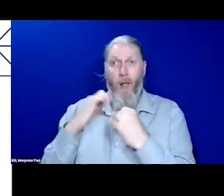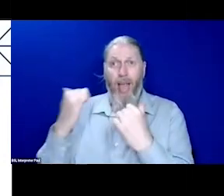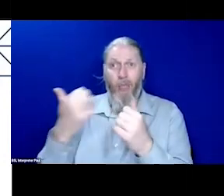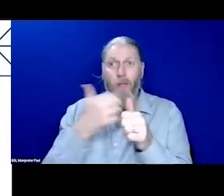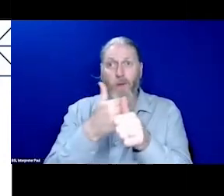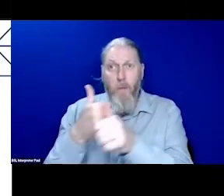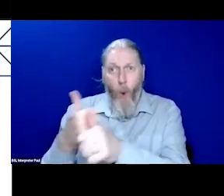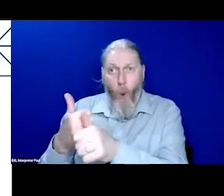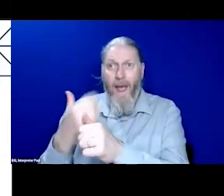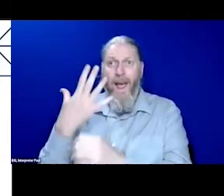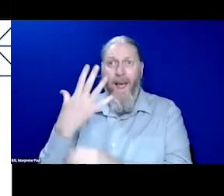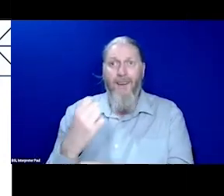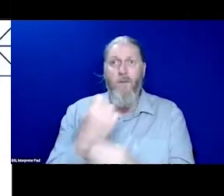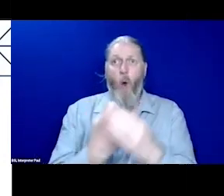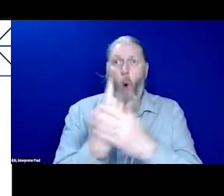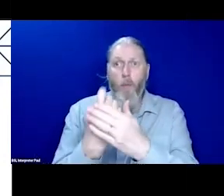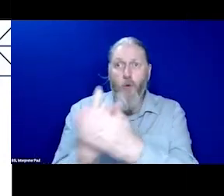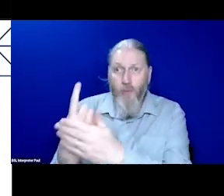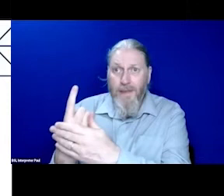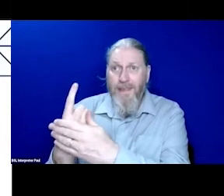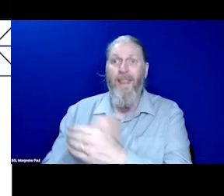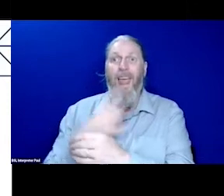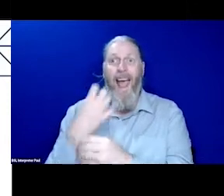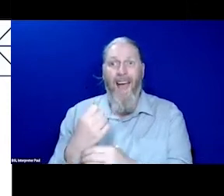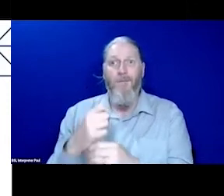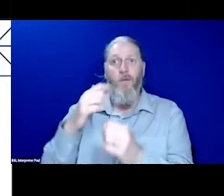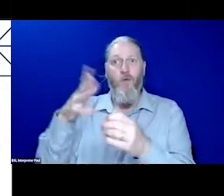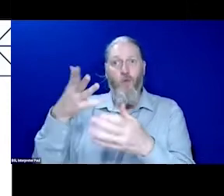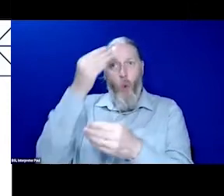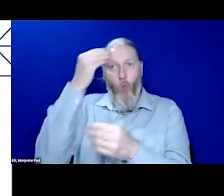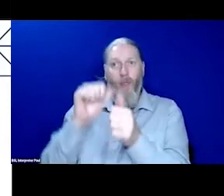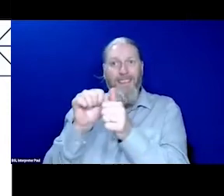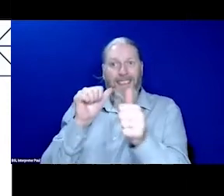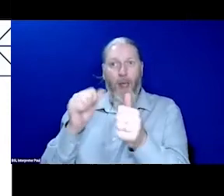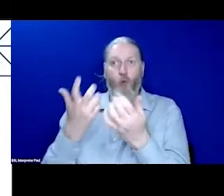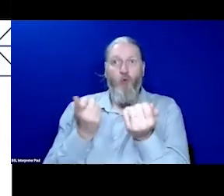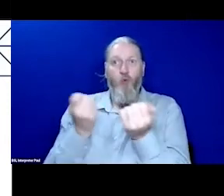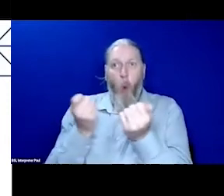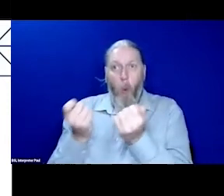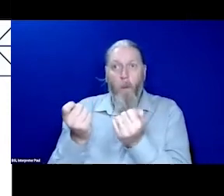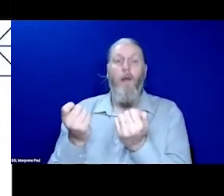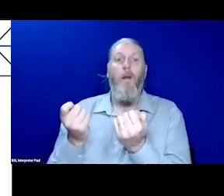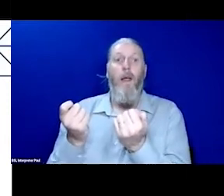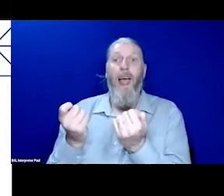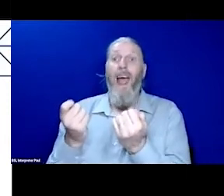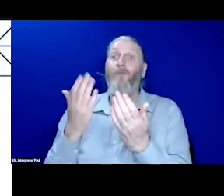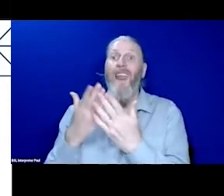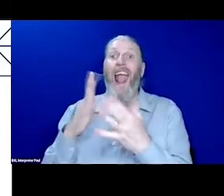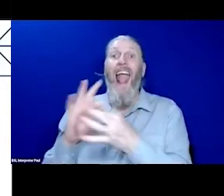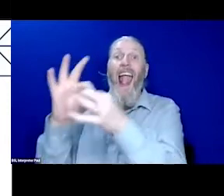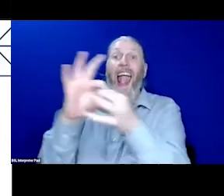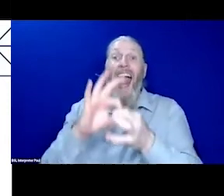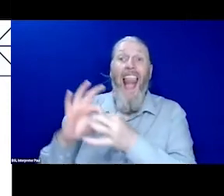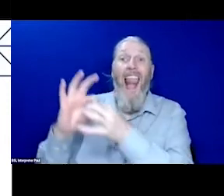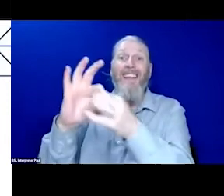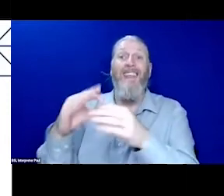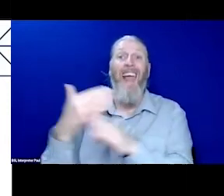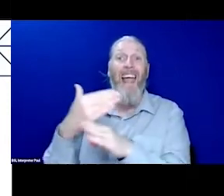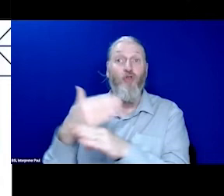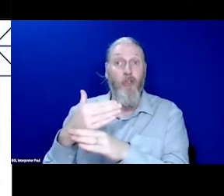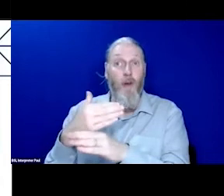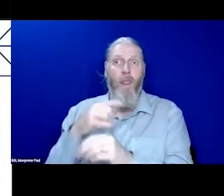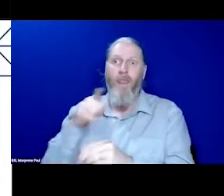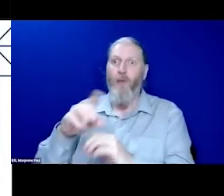action, and coping and acting skills that we just discussed. And collective action itself, these opportunities to come together